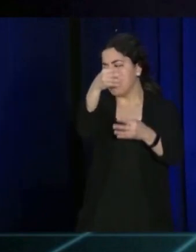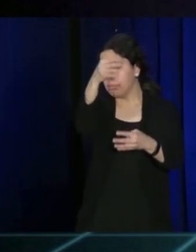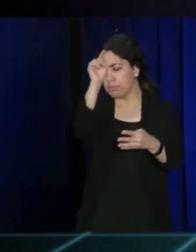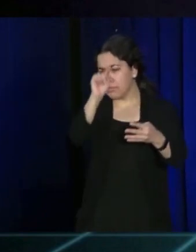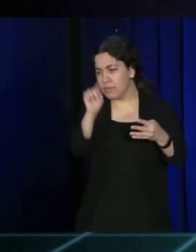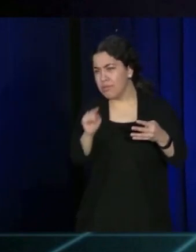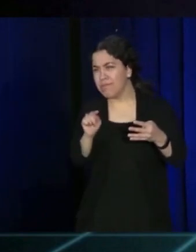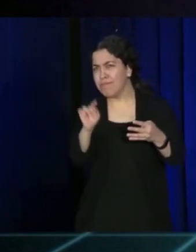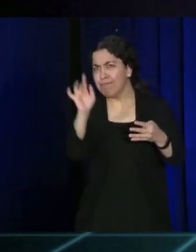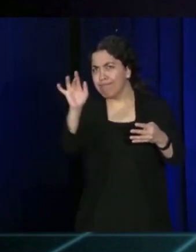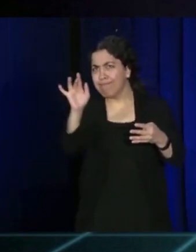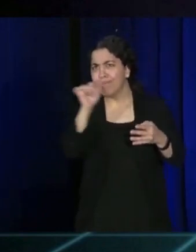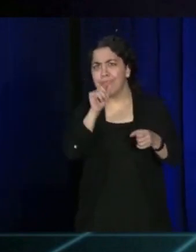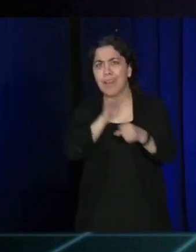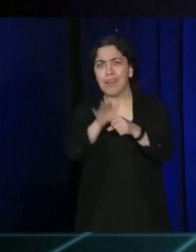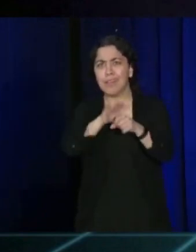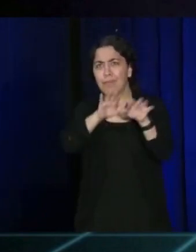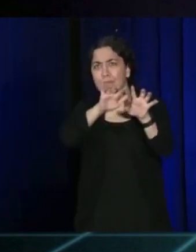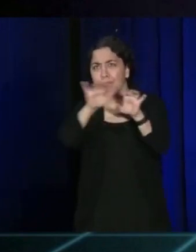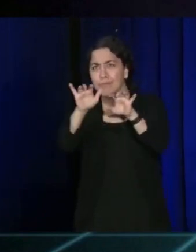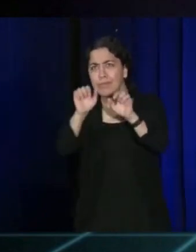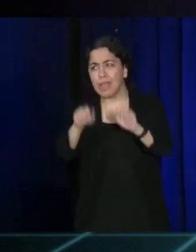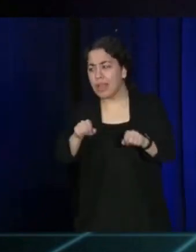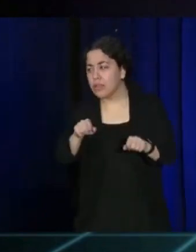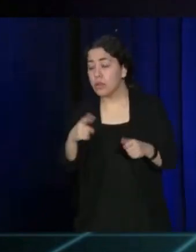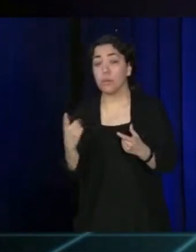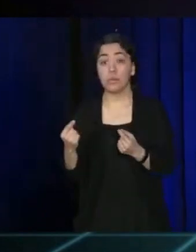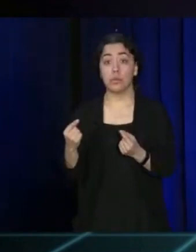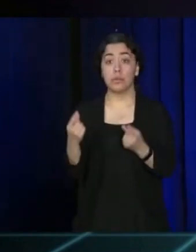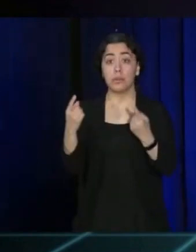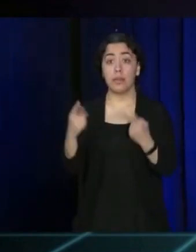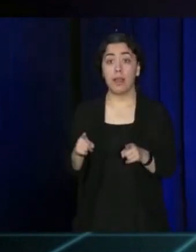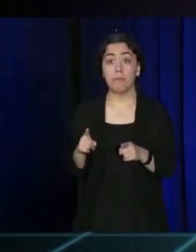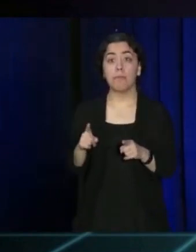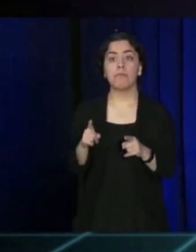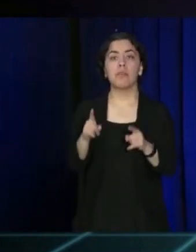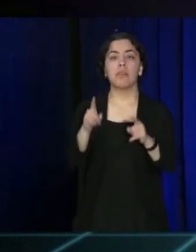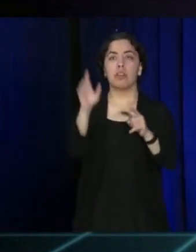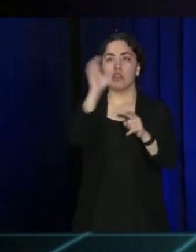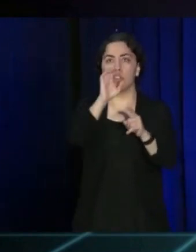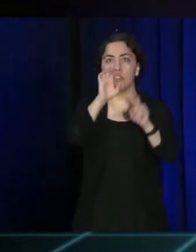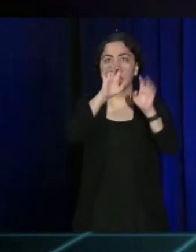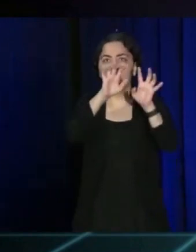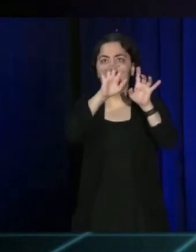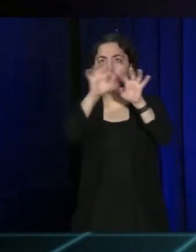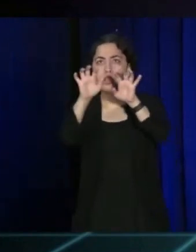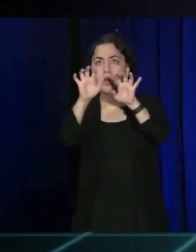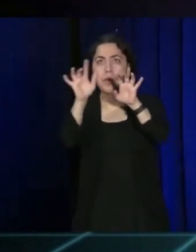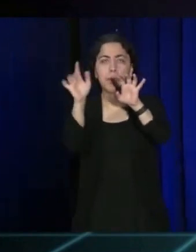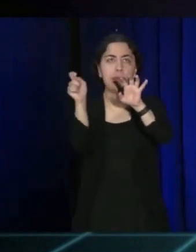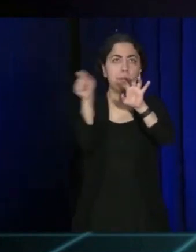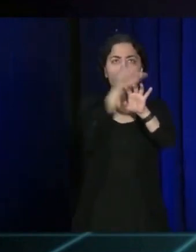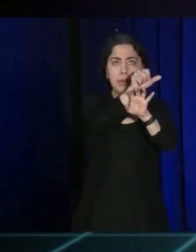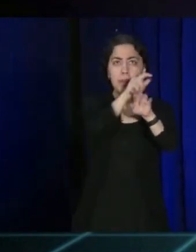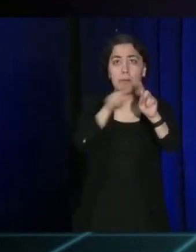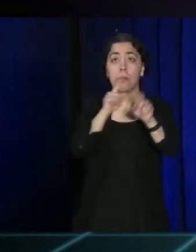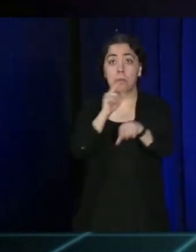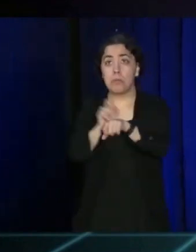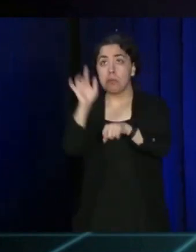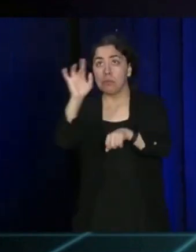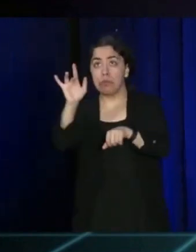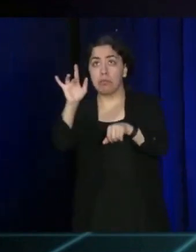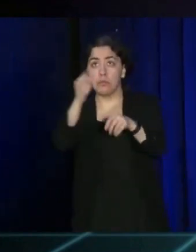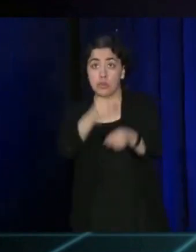work. What it does is it clears your search, but it doesn't actually perform the search. It takes